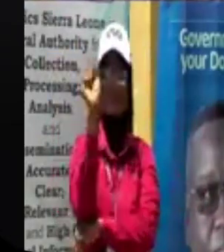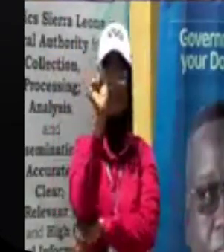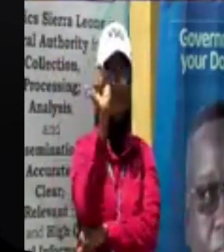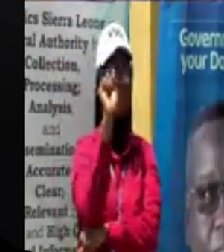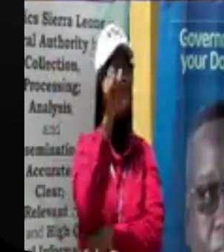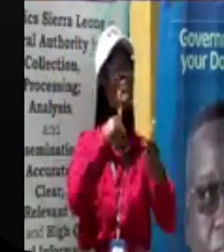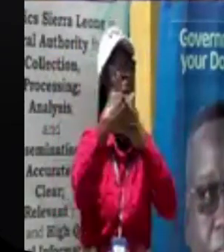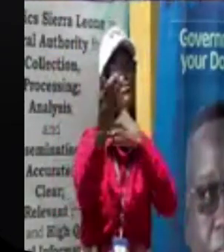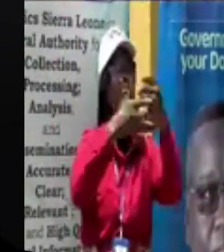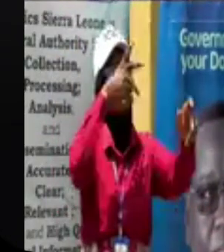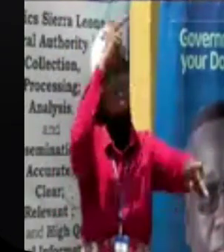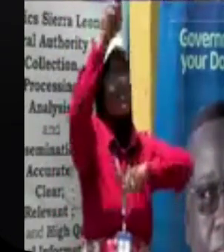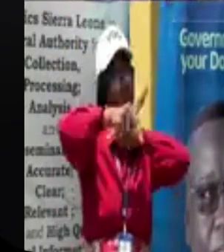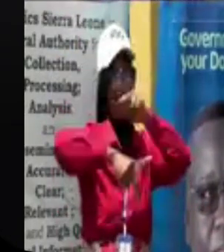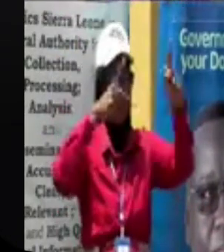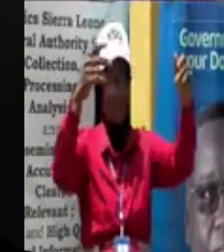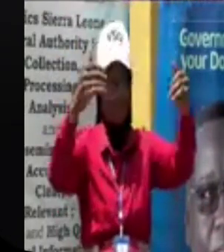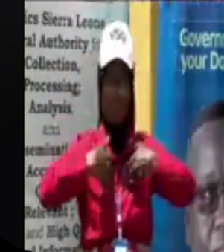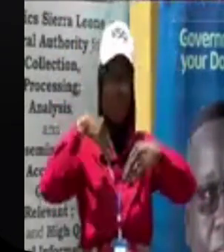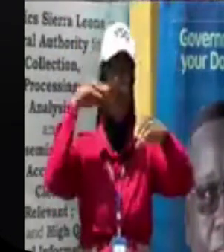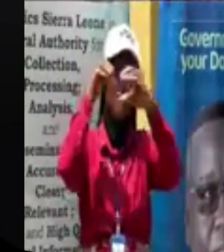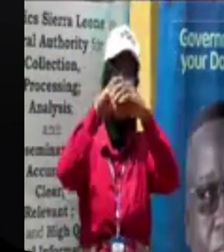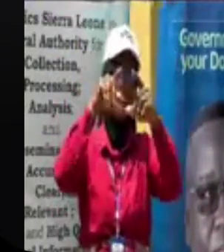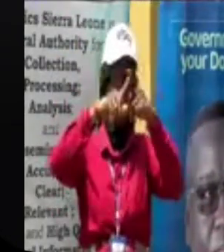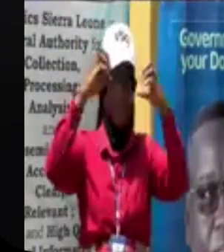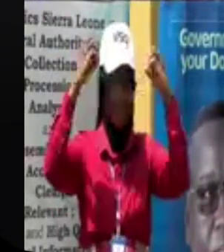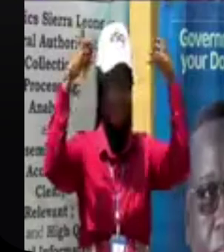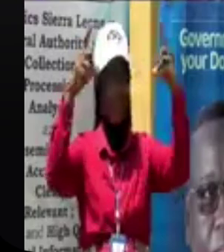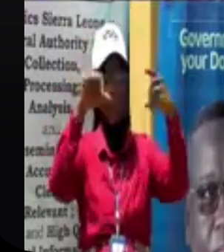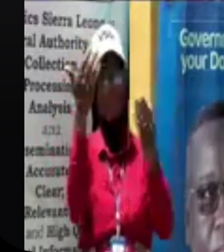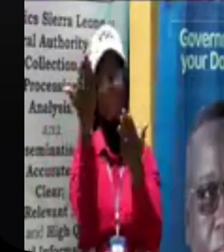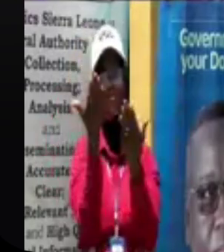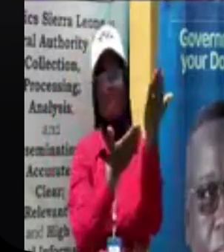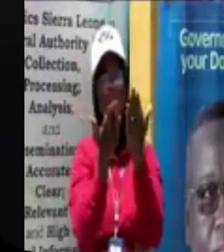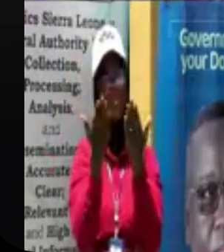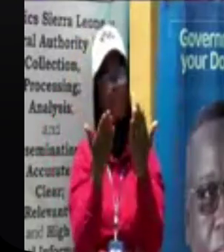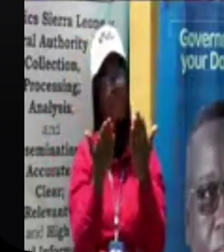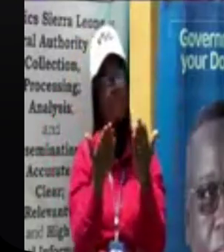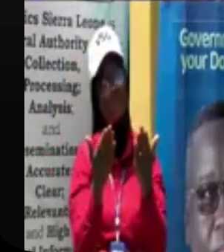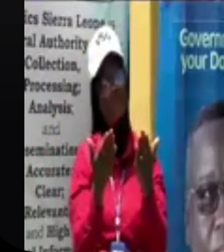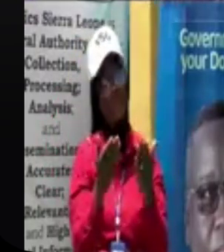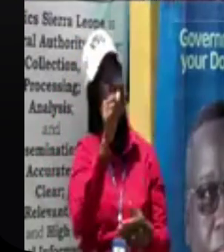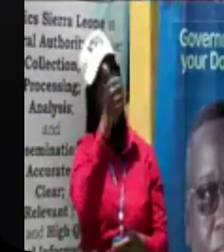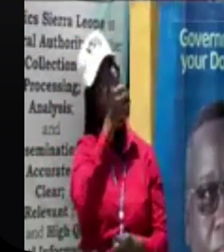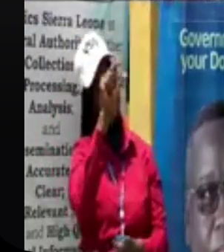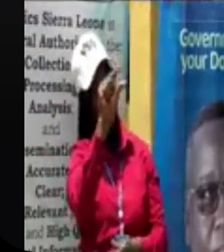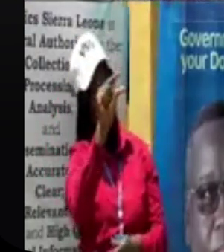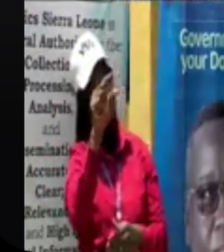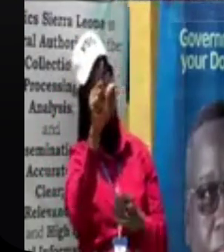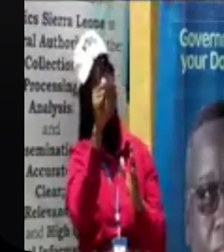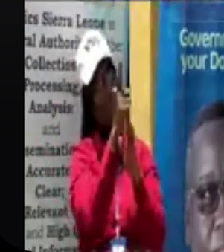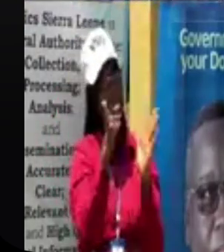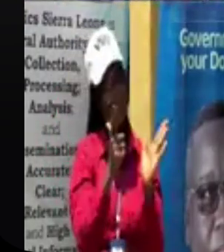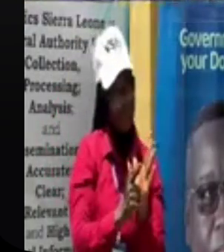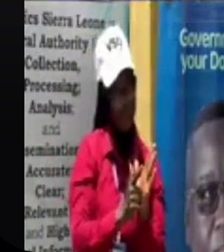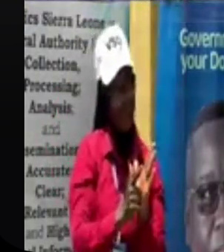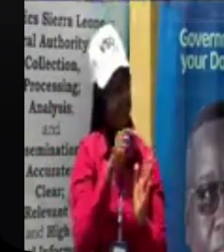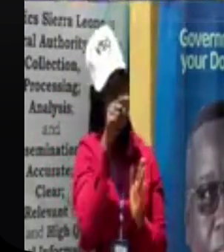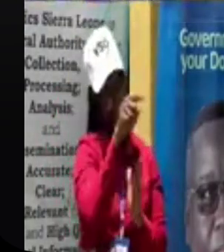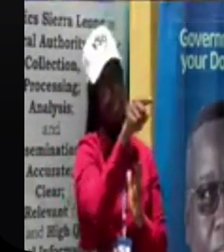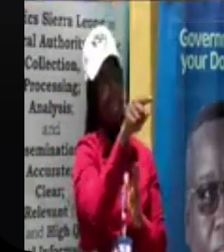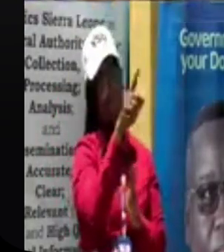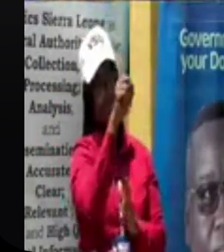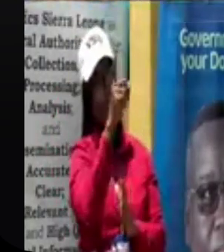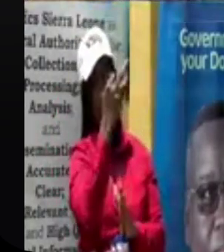any citizen gets for their access, education and other services. The AGDI, you mentioned the law. Now one aspect of the